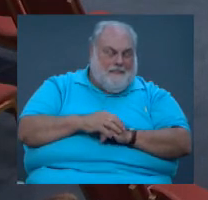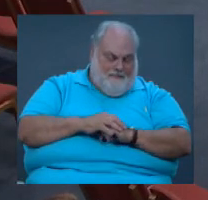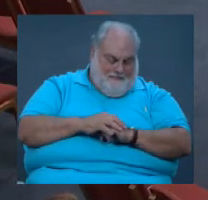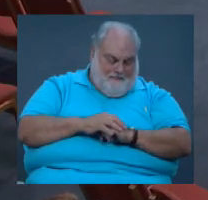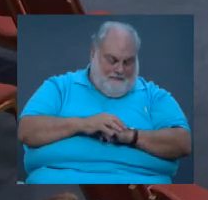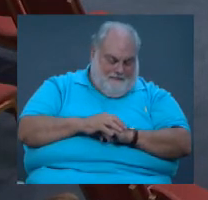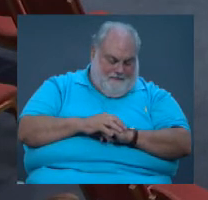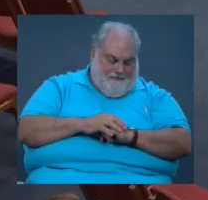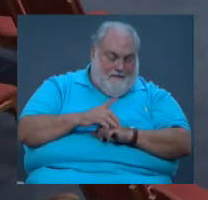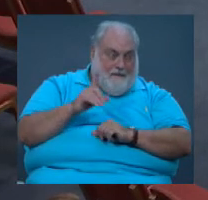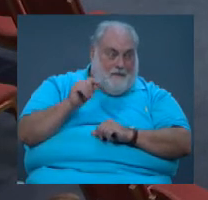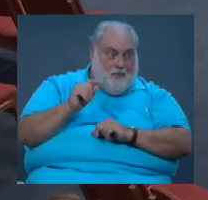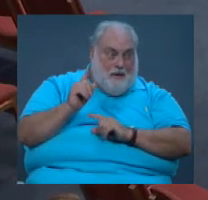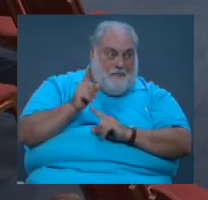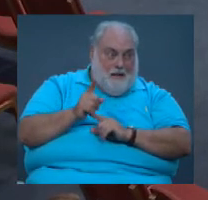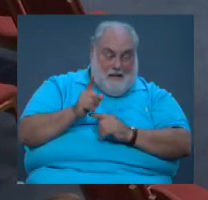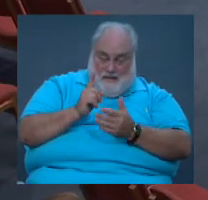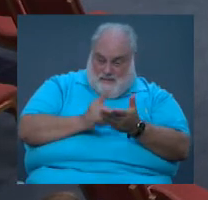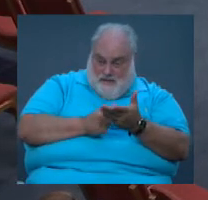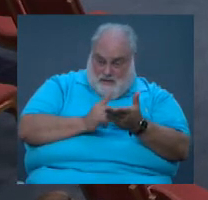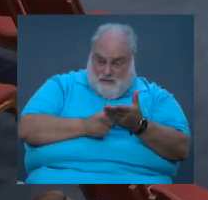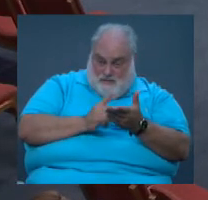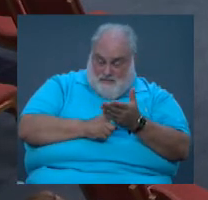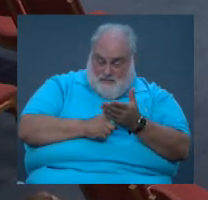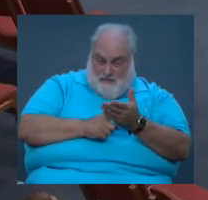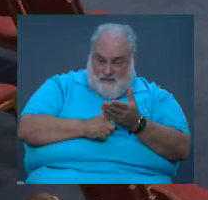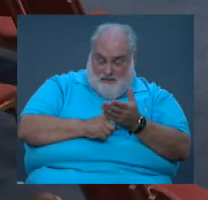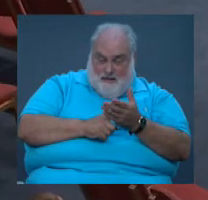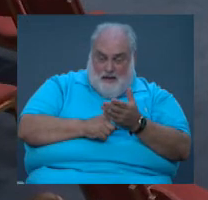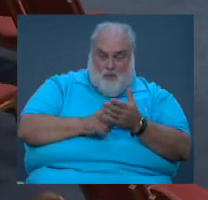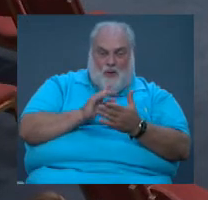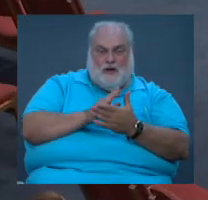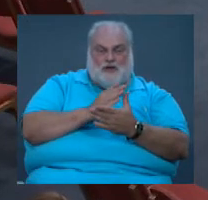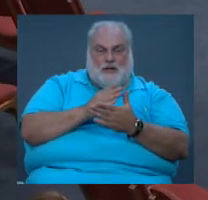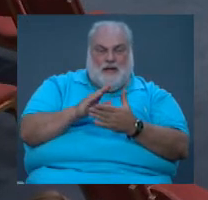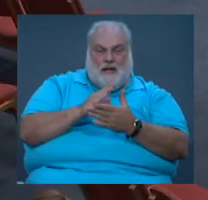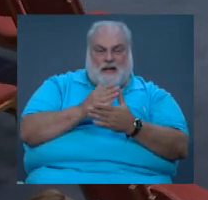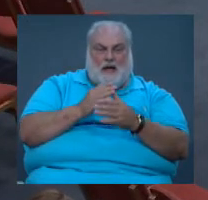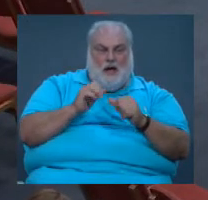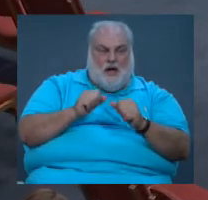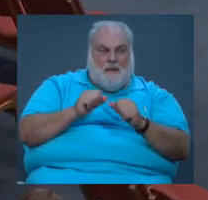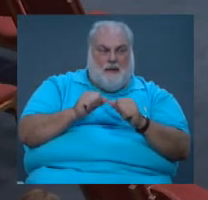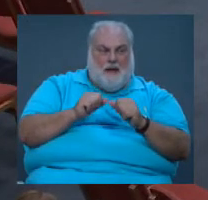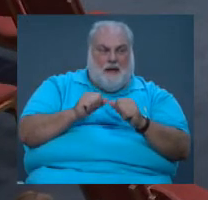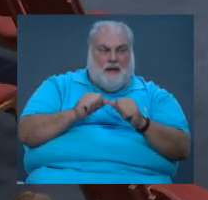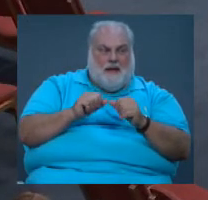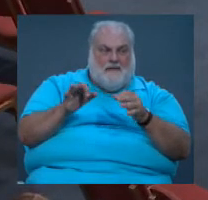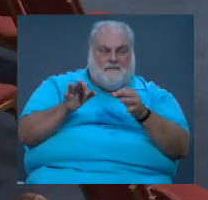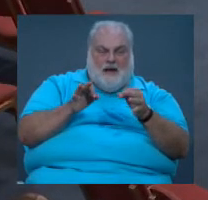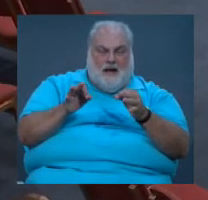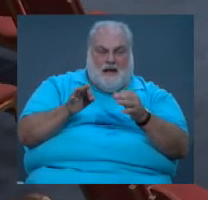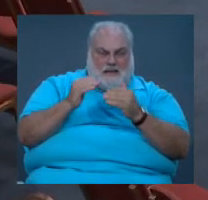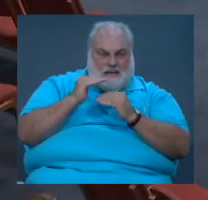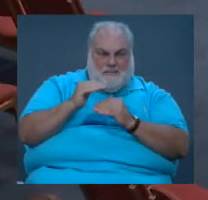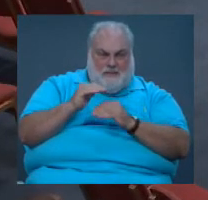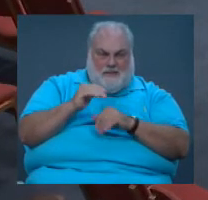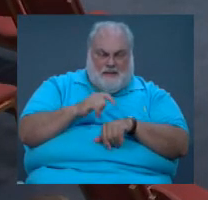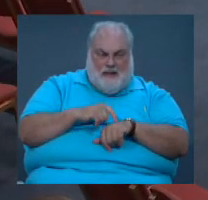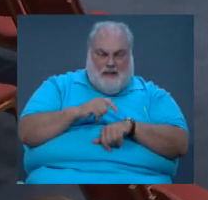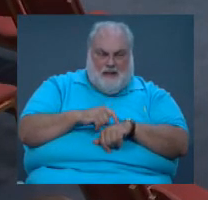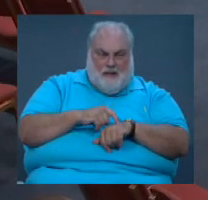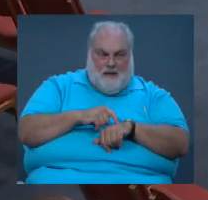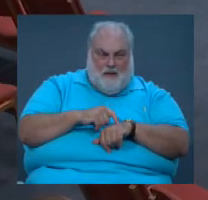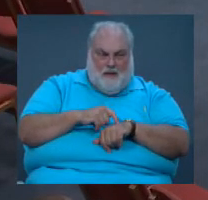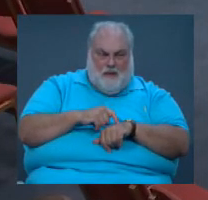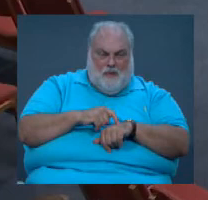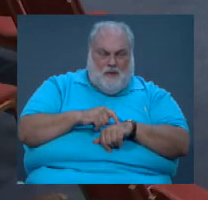what, a 20-minute discussion? I think we share that it clearly we're not defined by that time, but we can